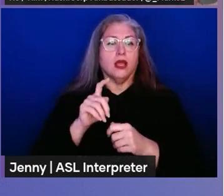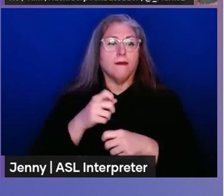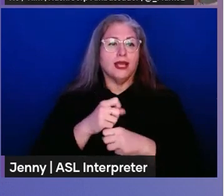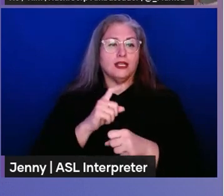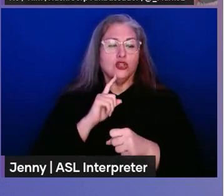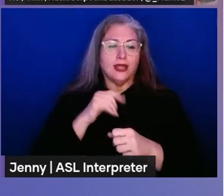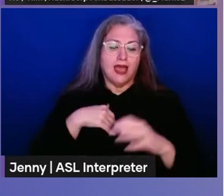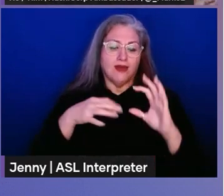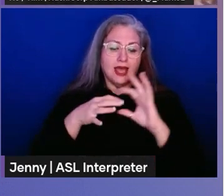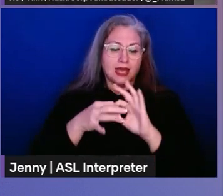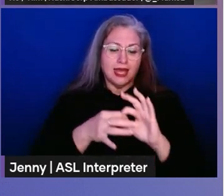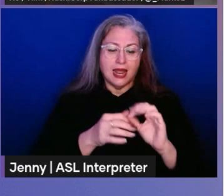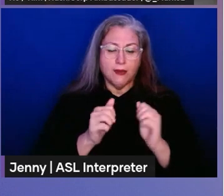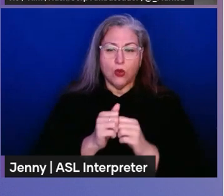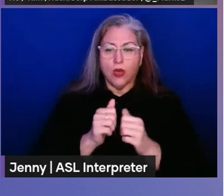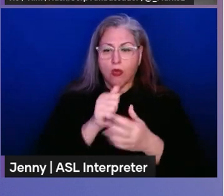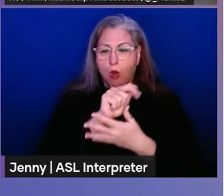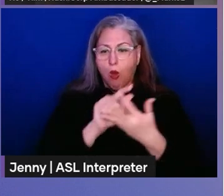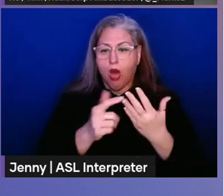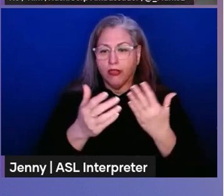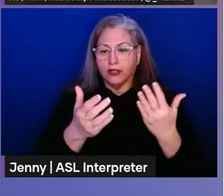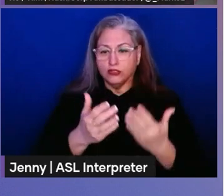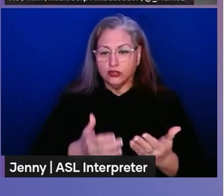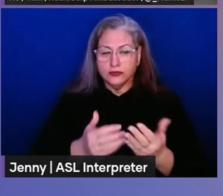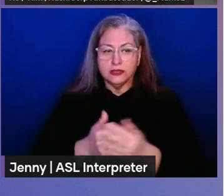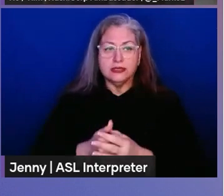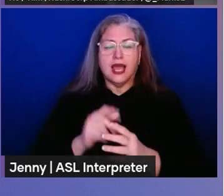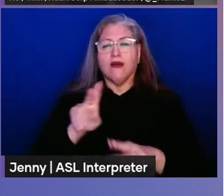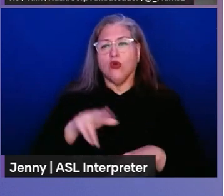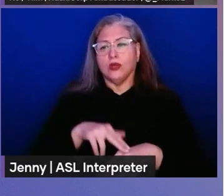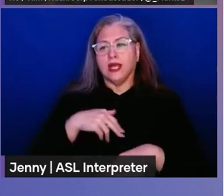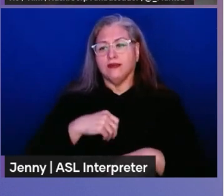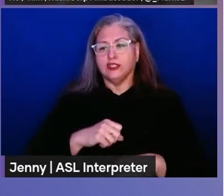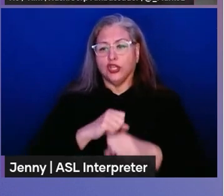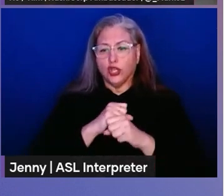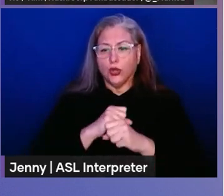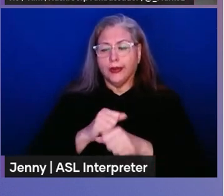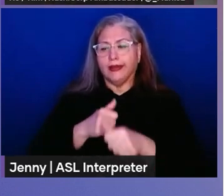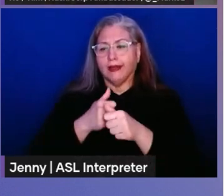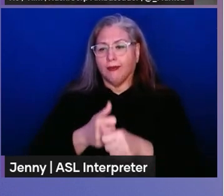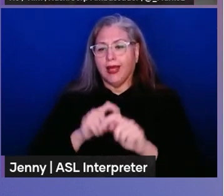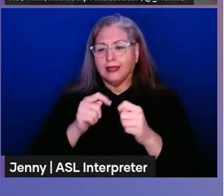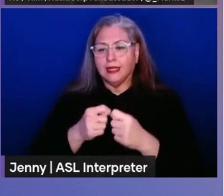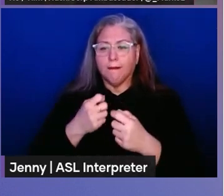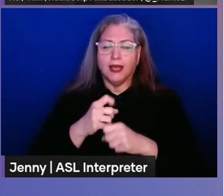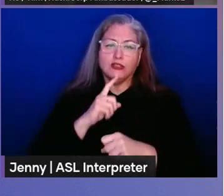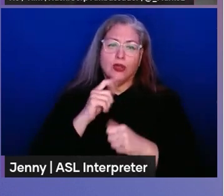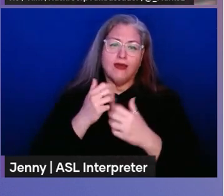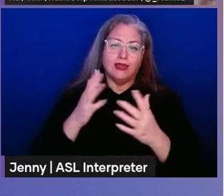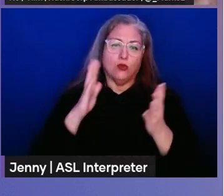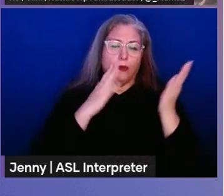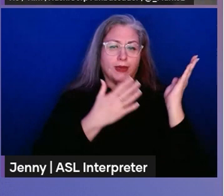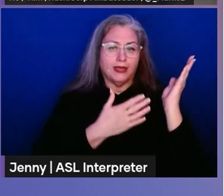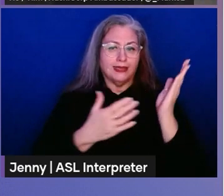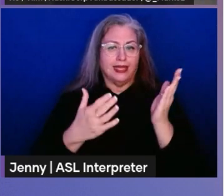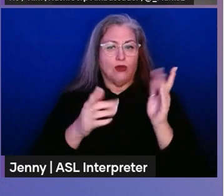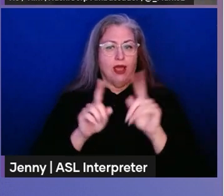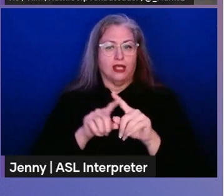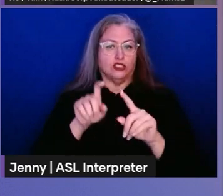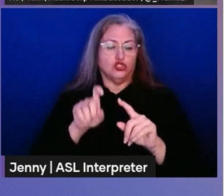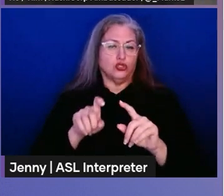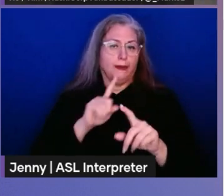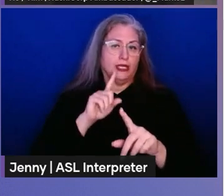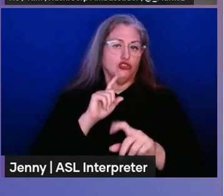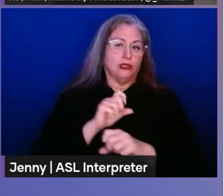between all the services. And then, of course, there is a security team and compliance team, which ensures that everything that you deliver and ship is safe